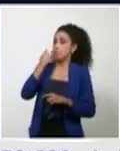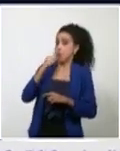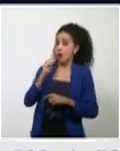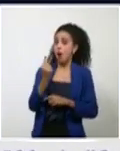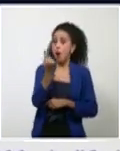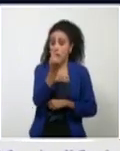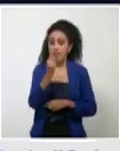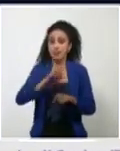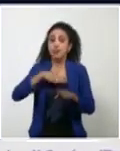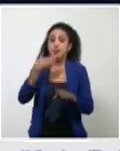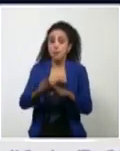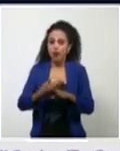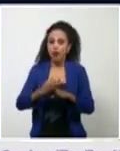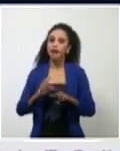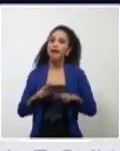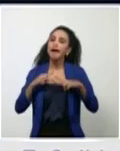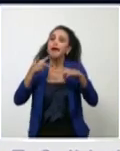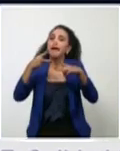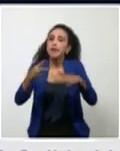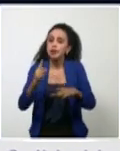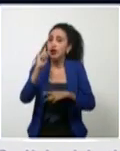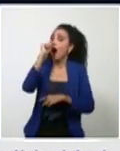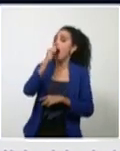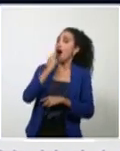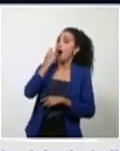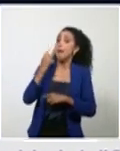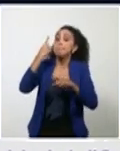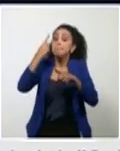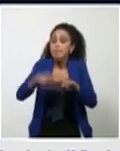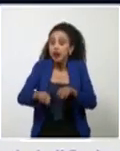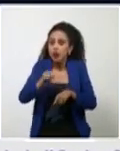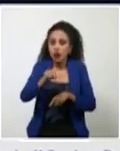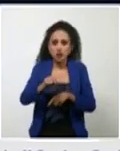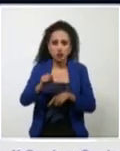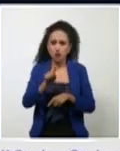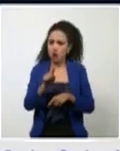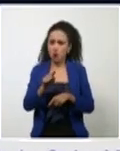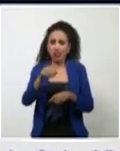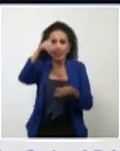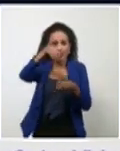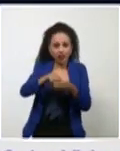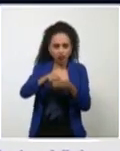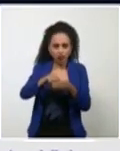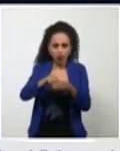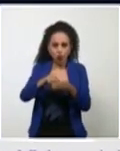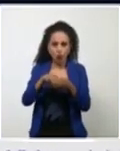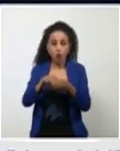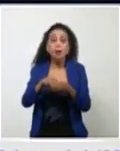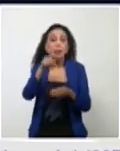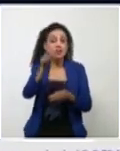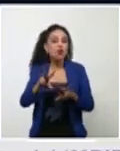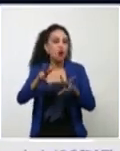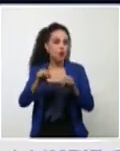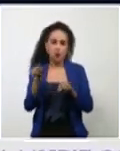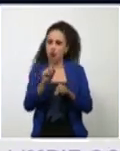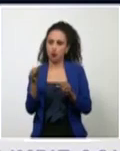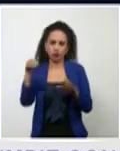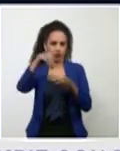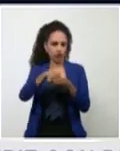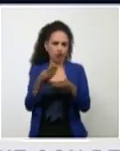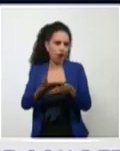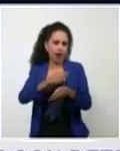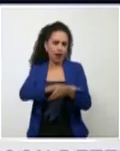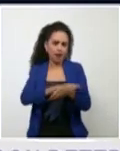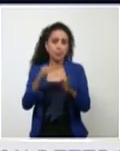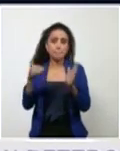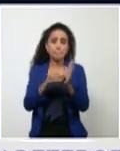sometimes test positive again and it is repeated. But these are not counted as new cases,